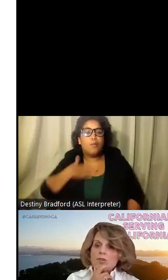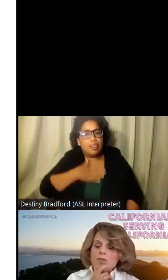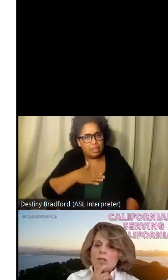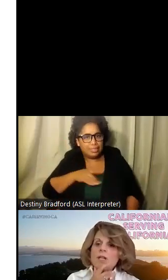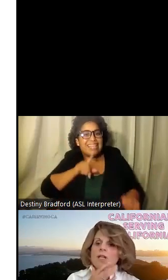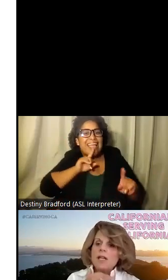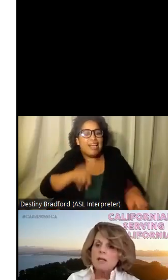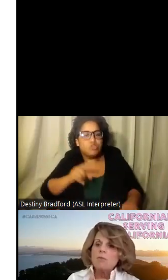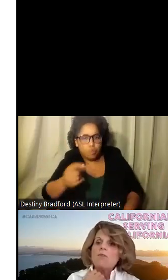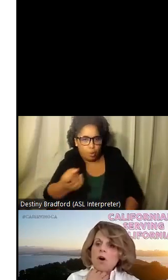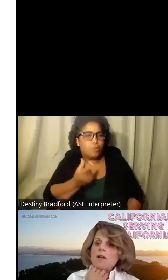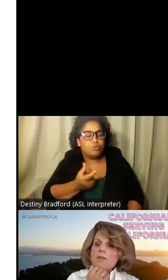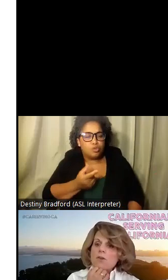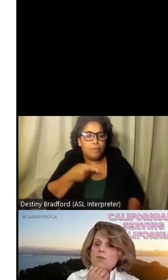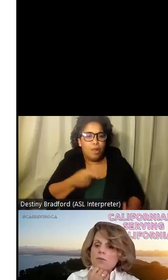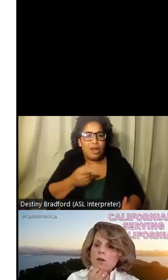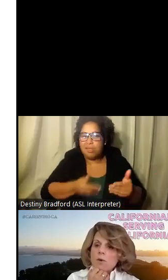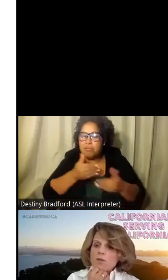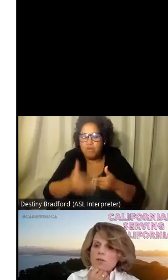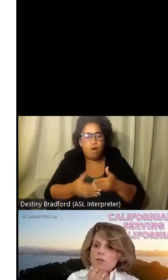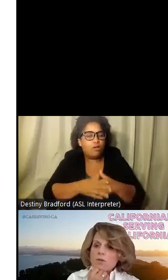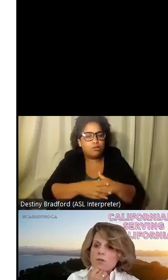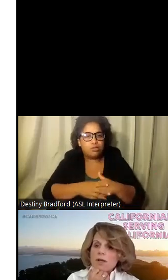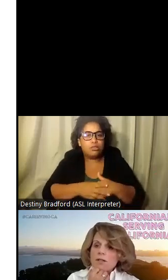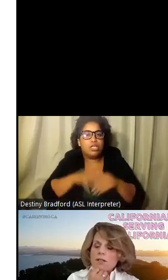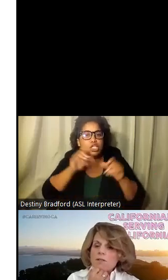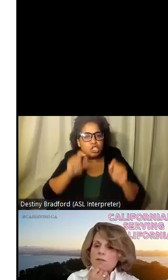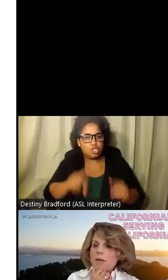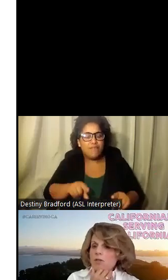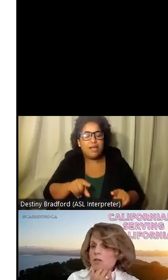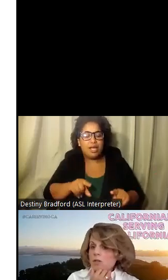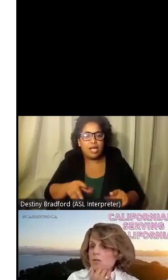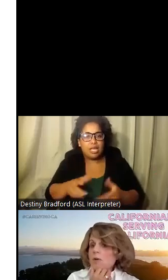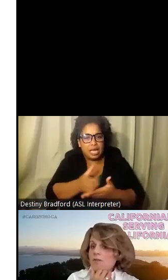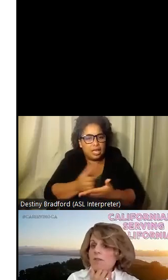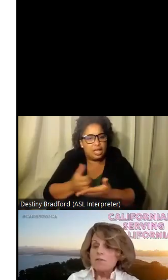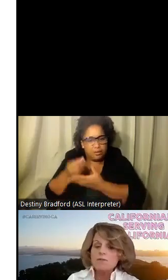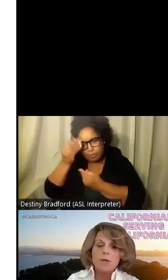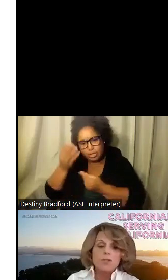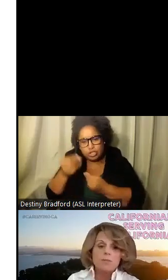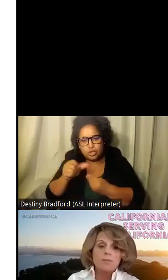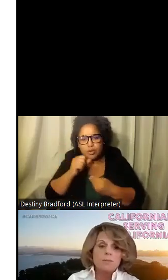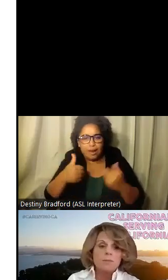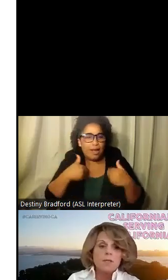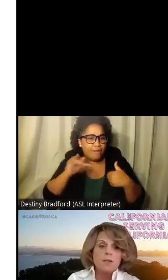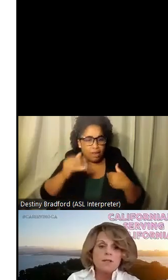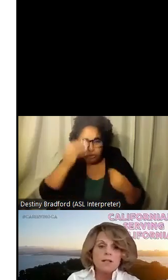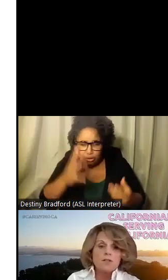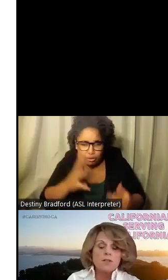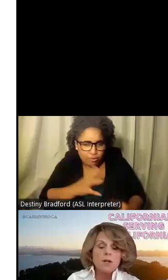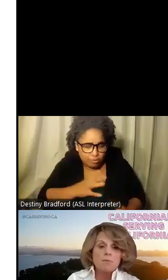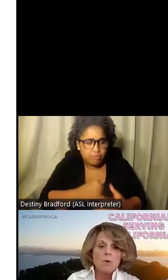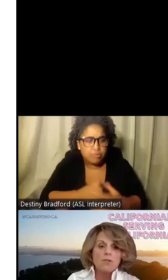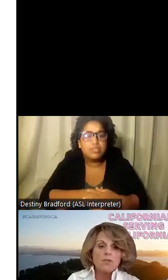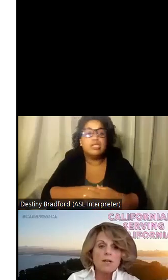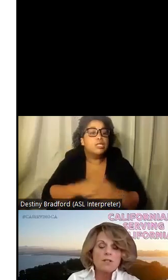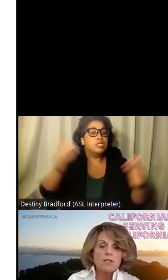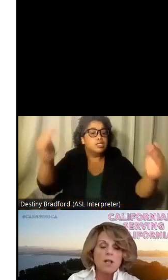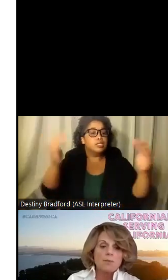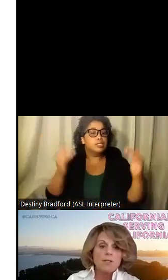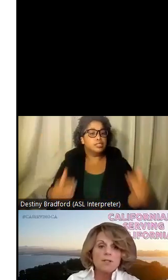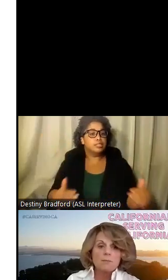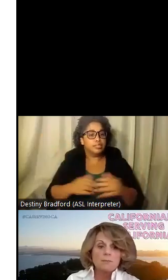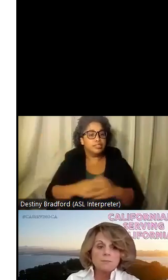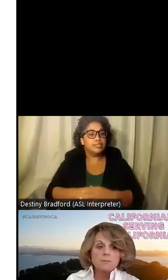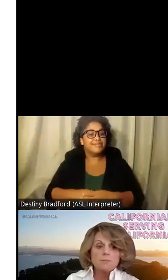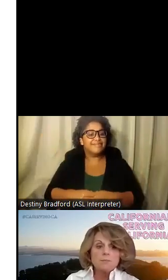the question and move on. Those survey questions do collect information that you don't have that information. Next next